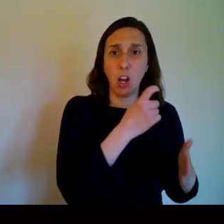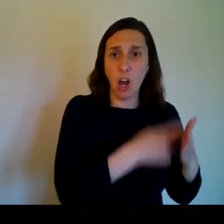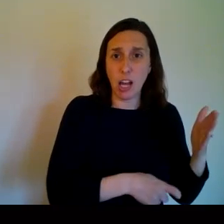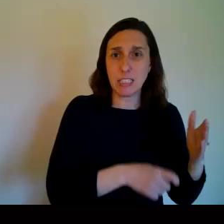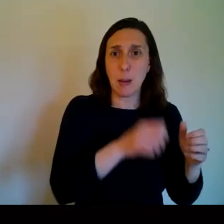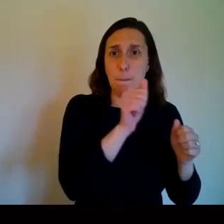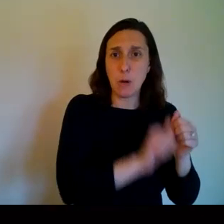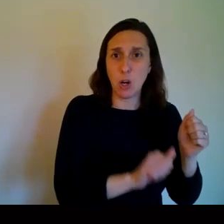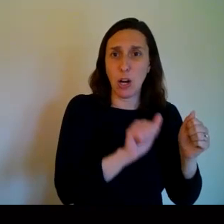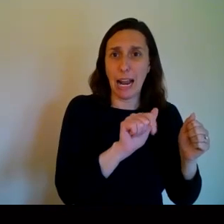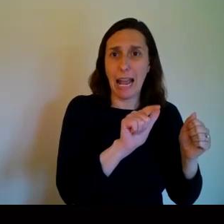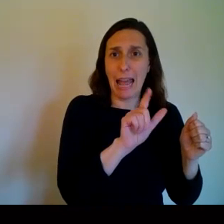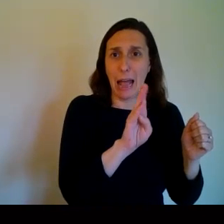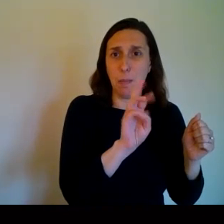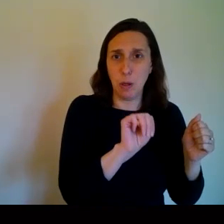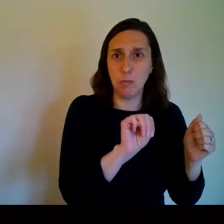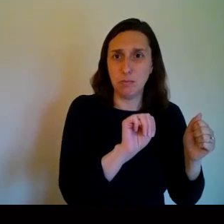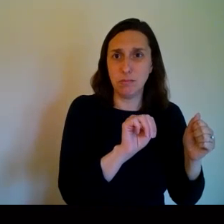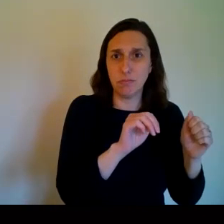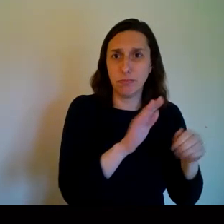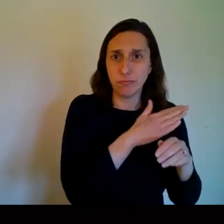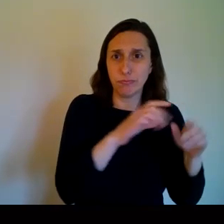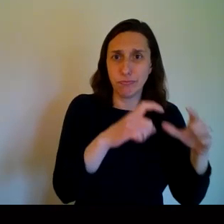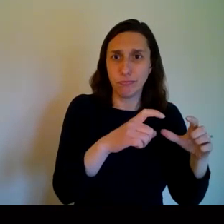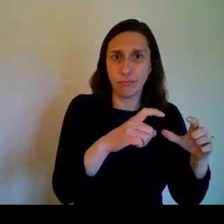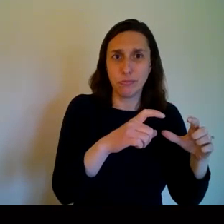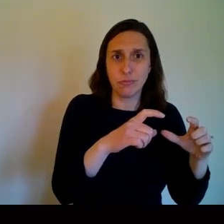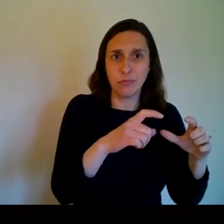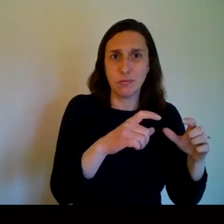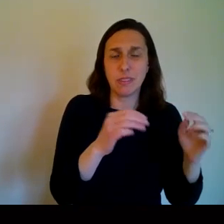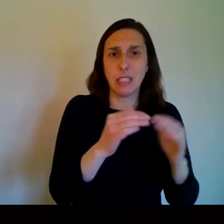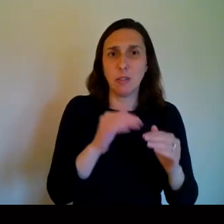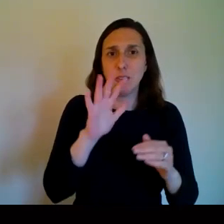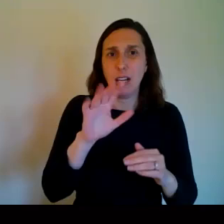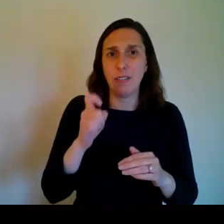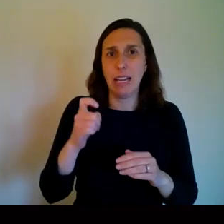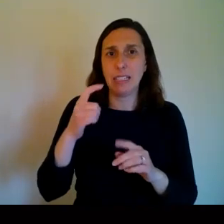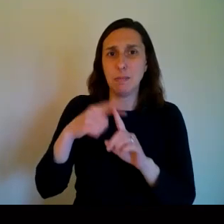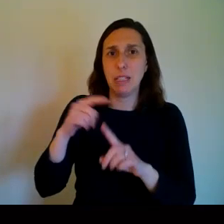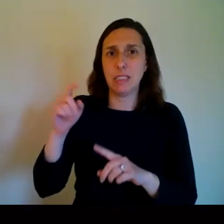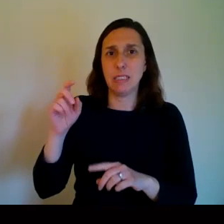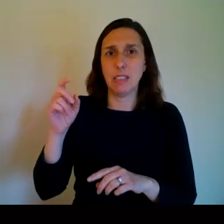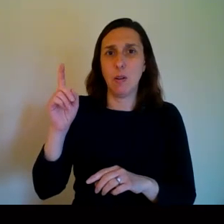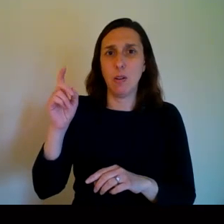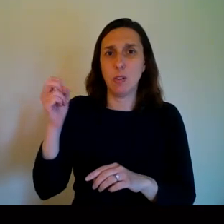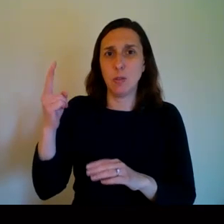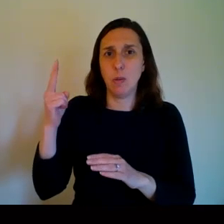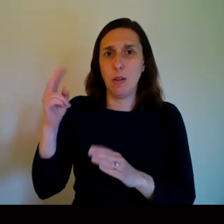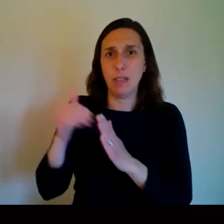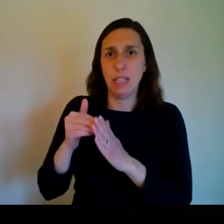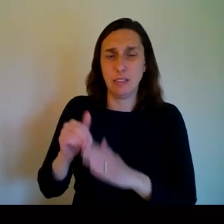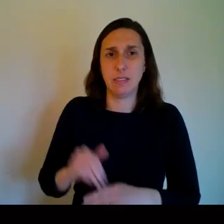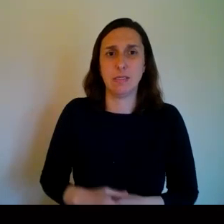is 5 times x plus 12,000. That's how much money it's costing them. This is a common business thing to have a